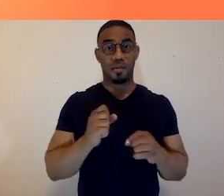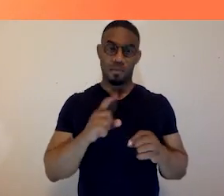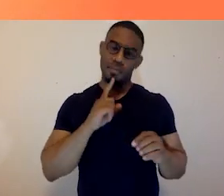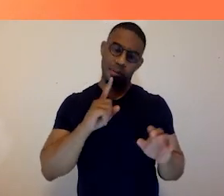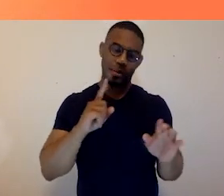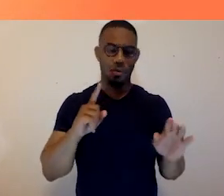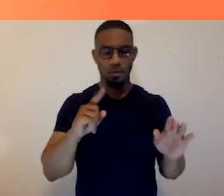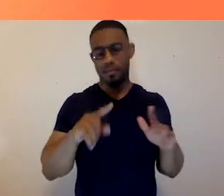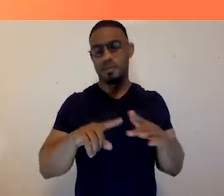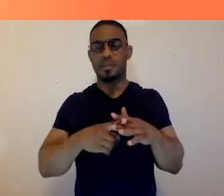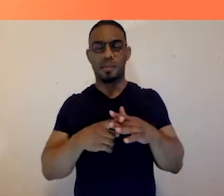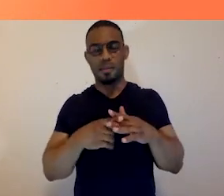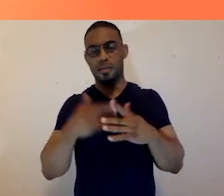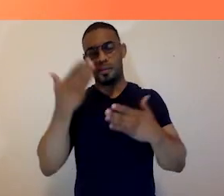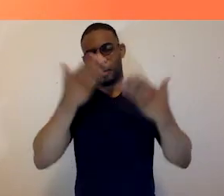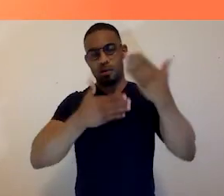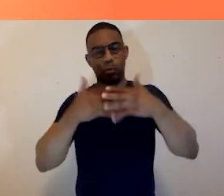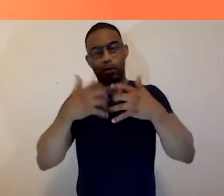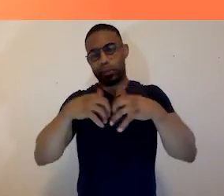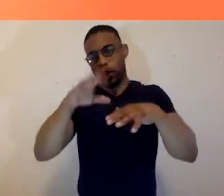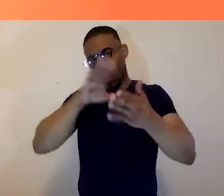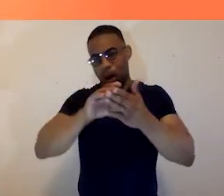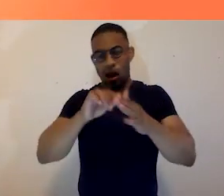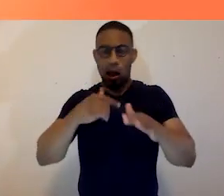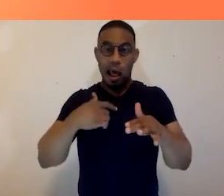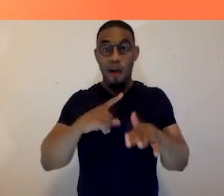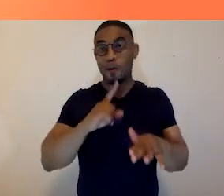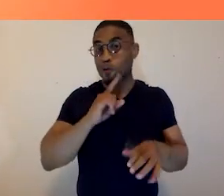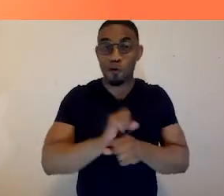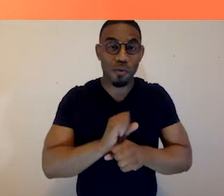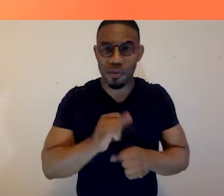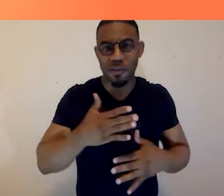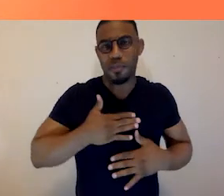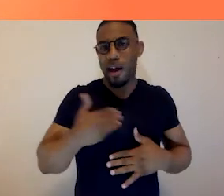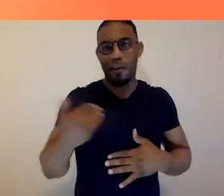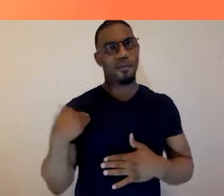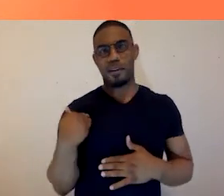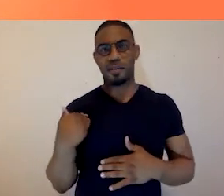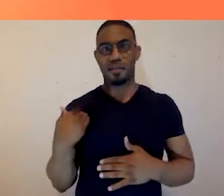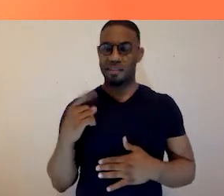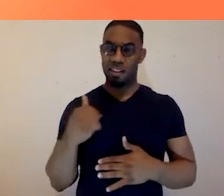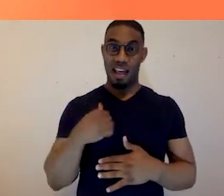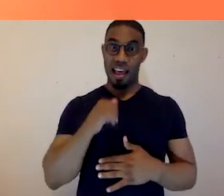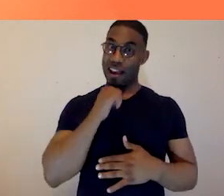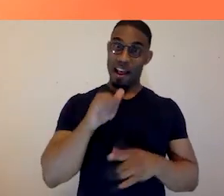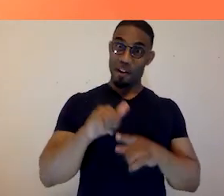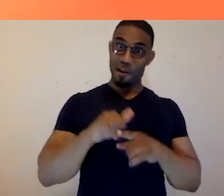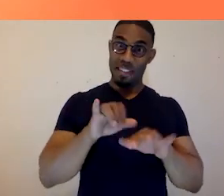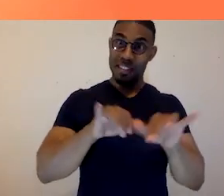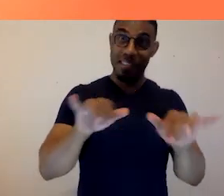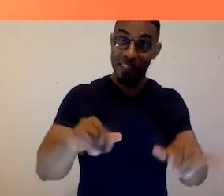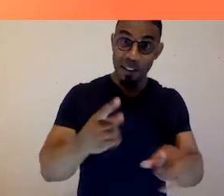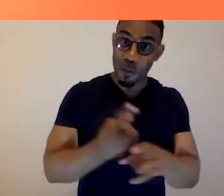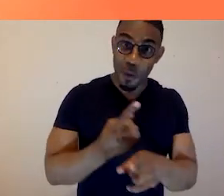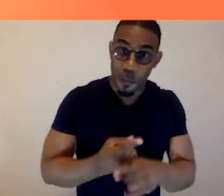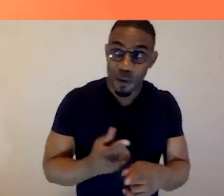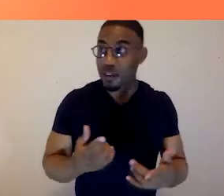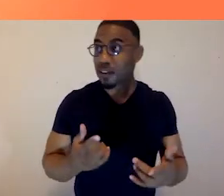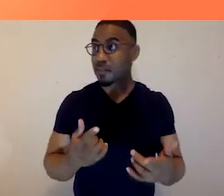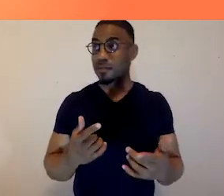a novice to machine learning and all, I was sure it was my fault. Did I not train the system